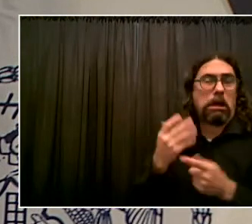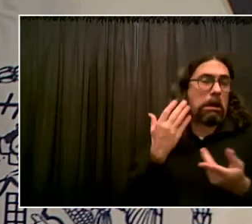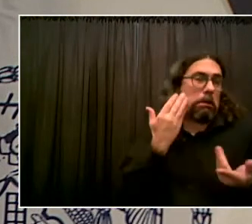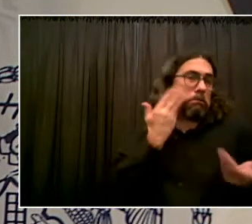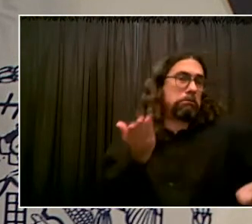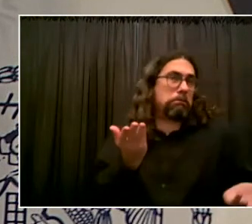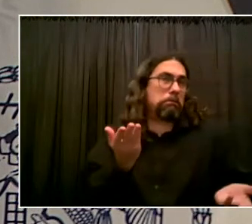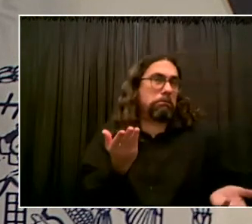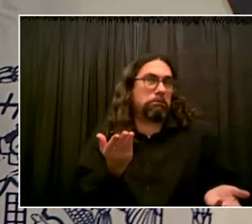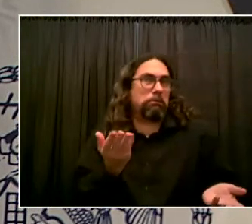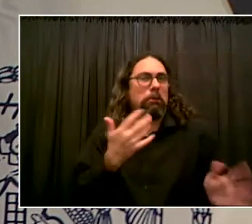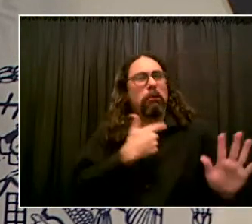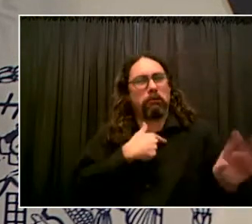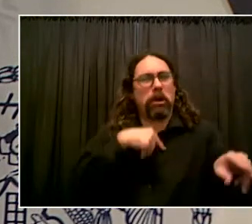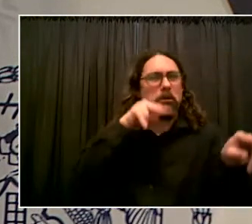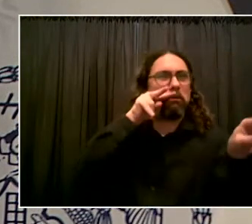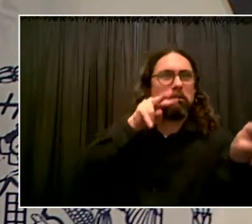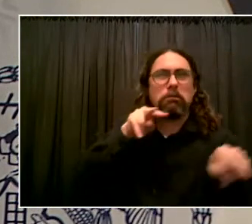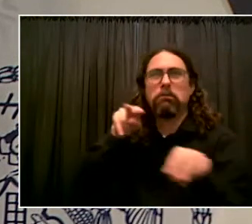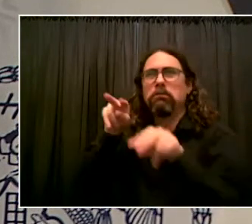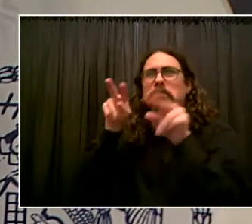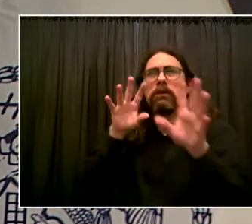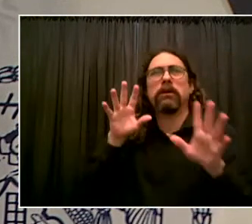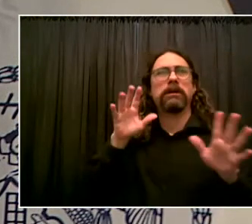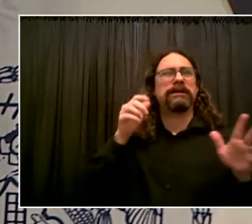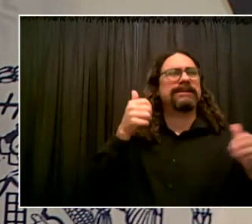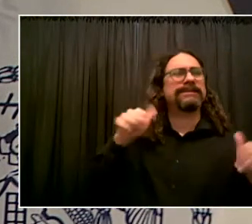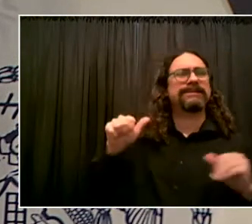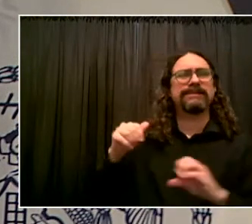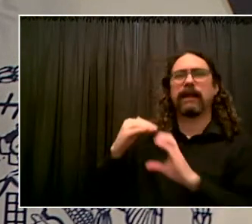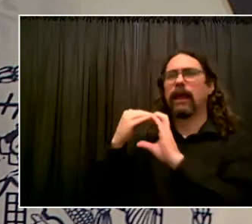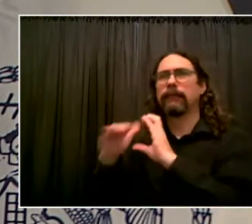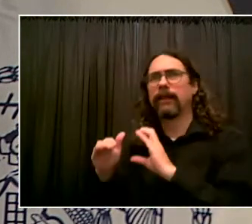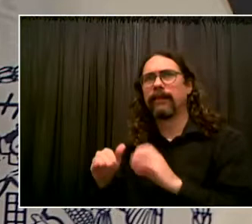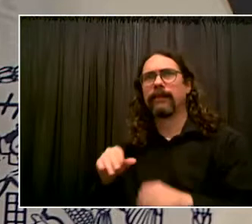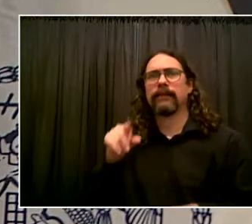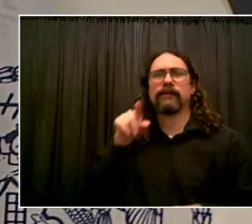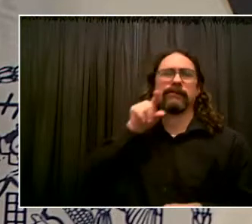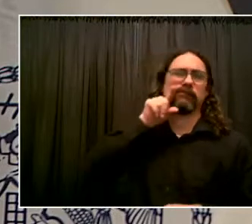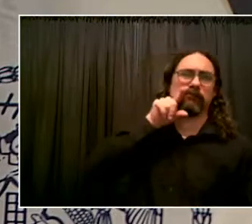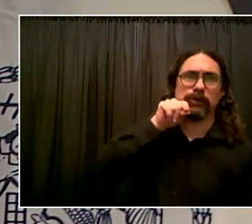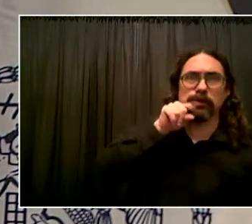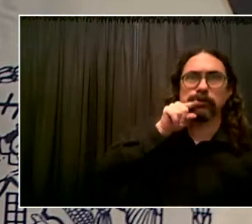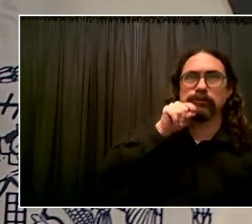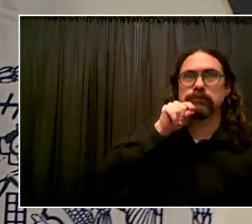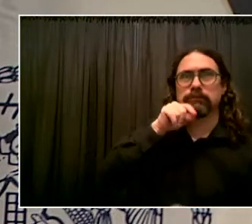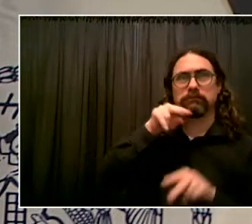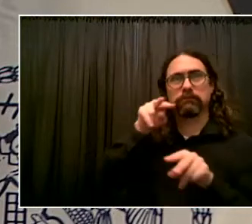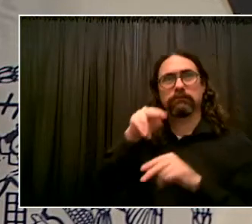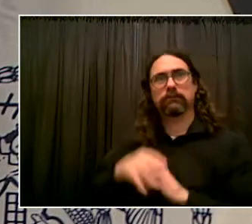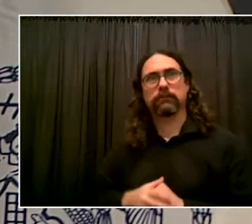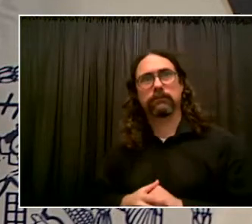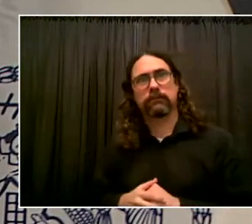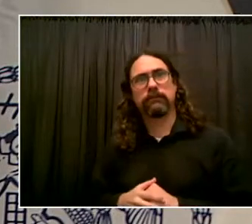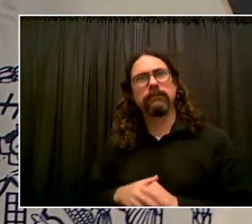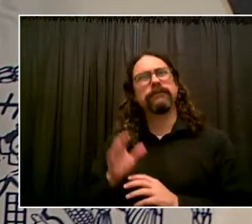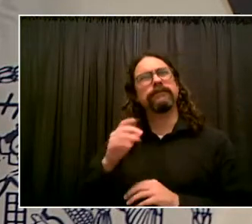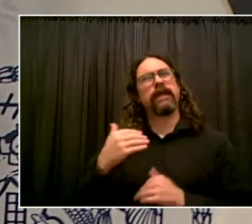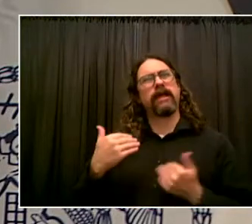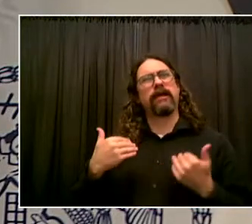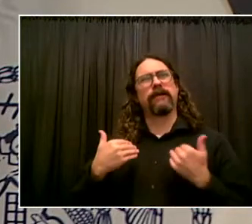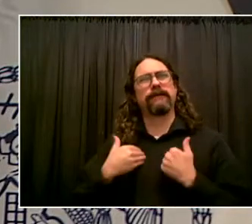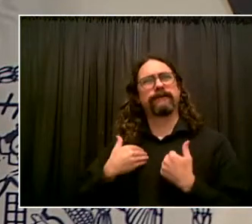email, every tweet, we are watching everything. If we see a violation of the Taylor law, we will be in court immediately. We all know that that